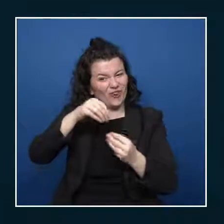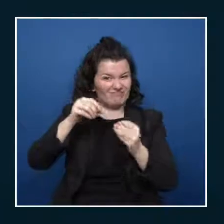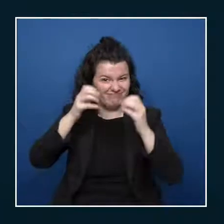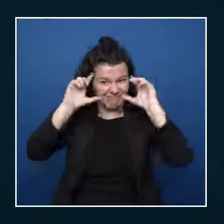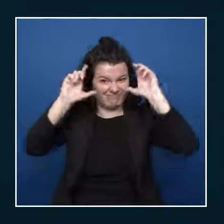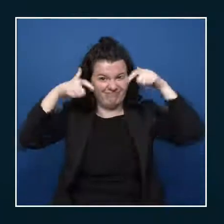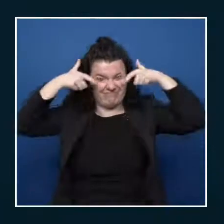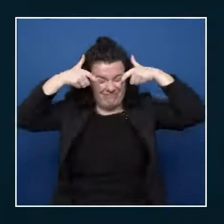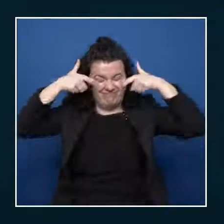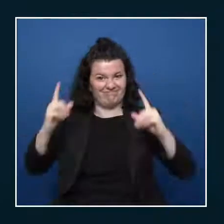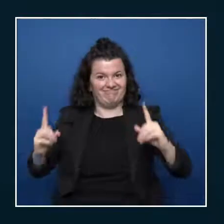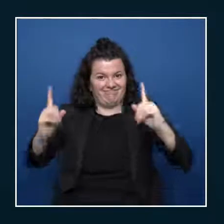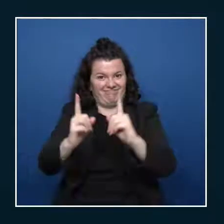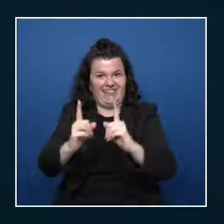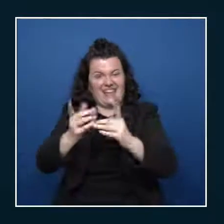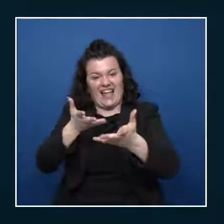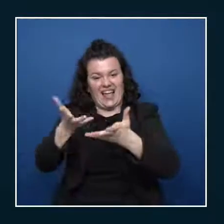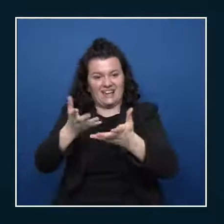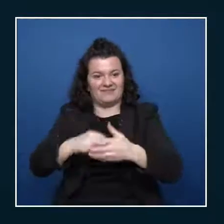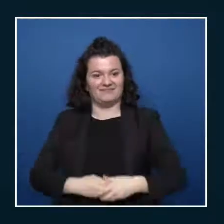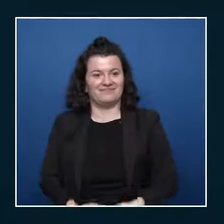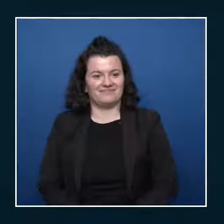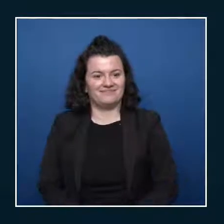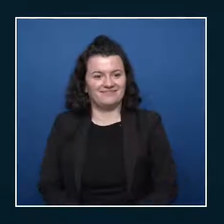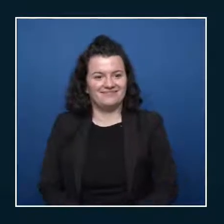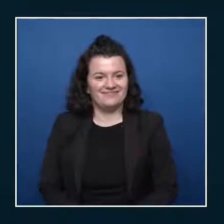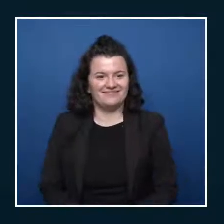That is really cool. So